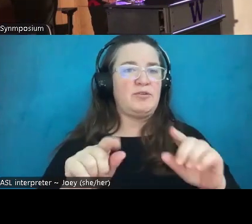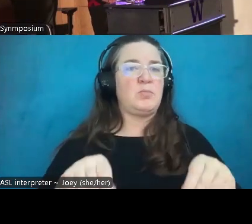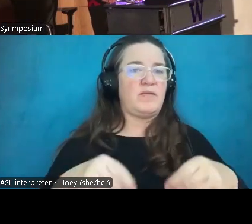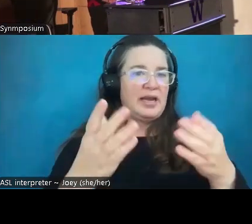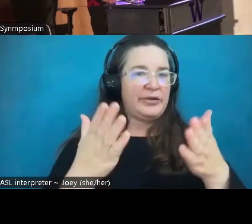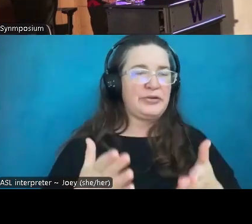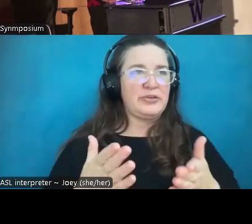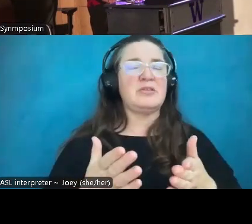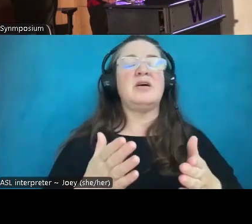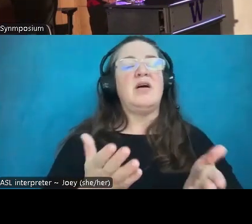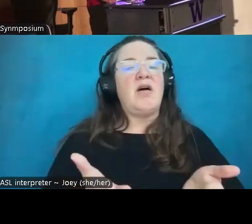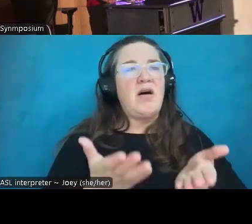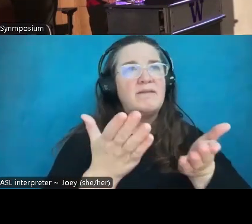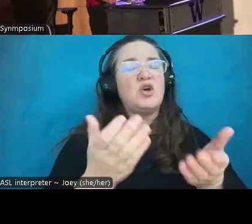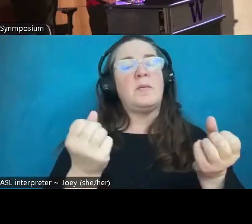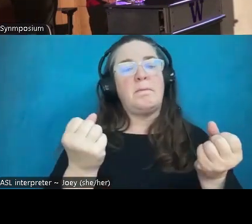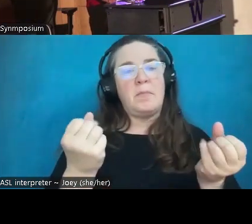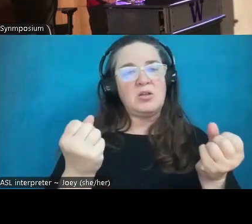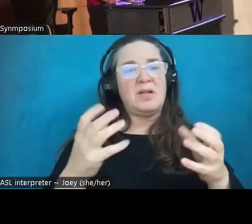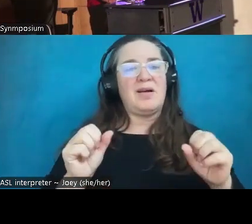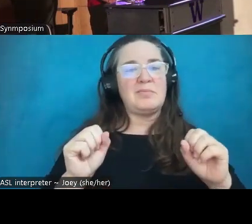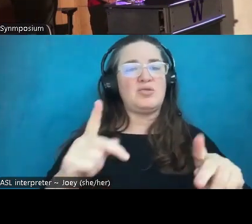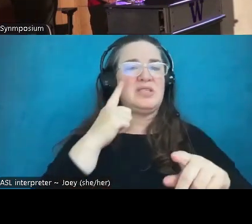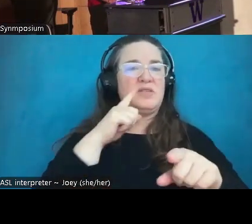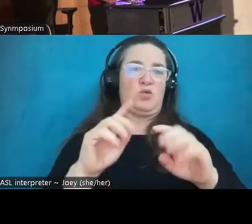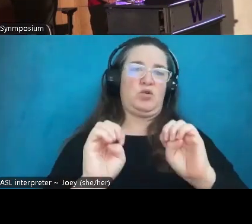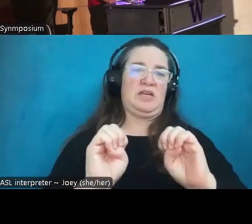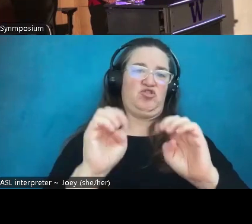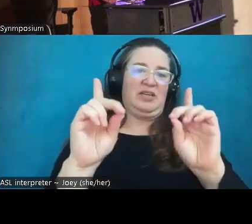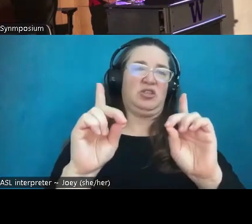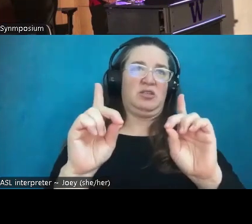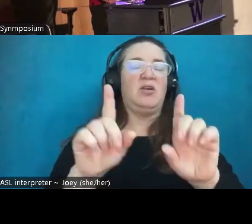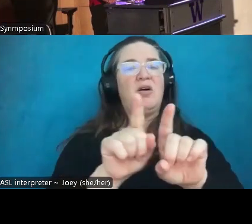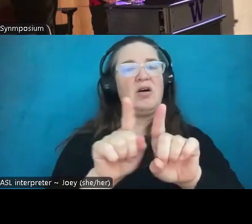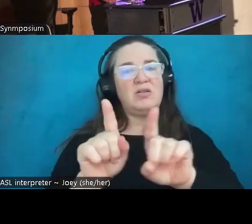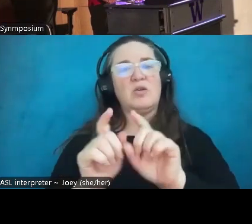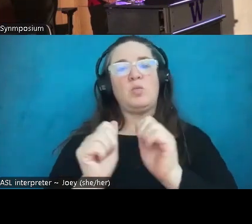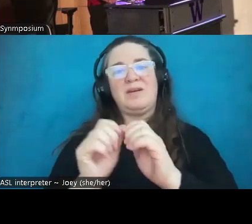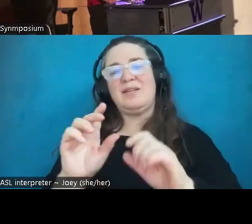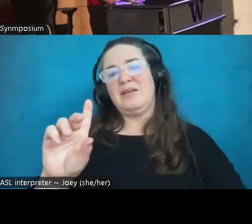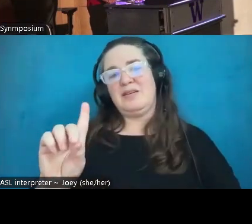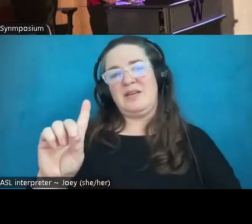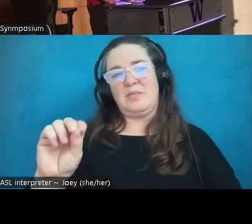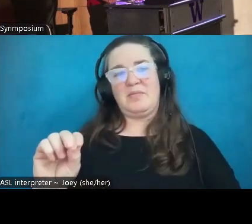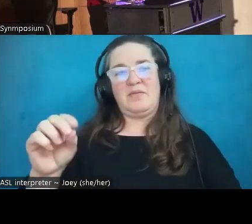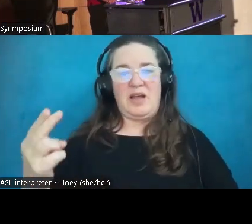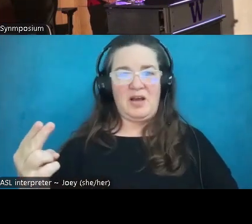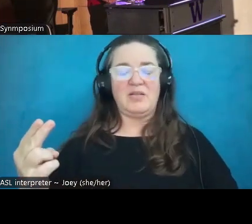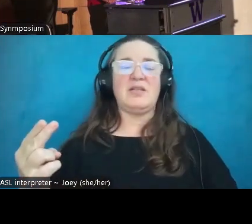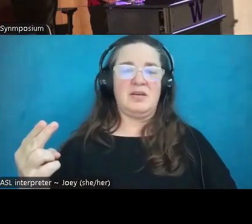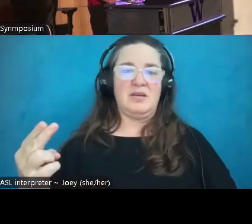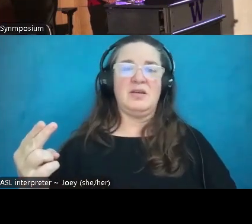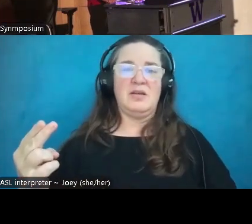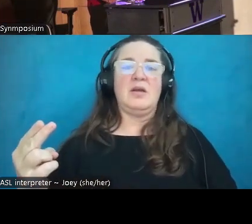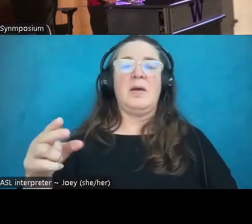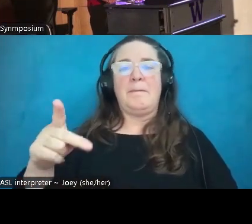their education as well, including our partnership with the Department of Health, Power of Providers, where we do these